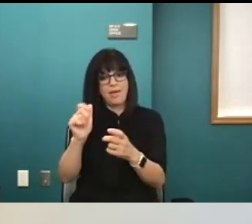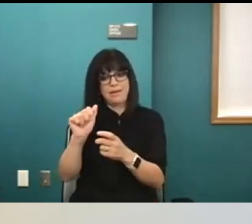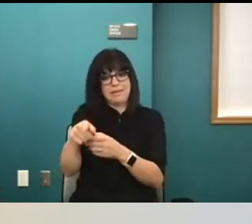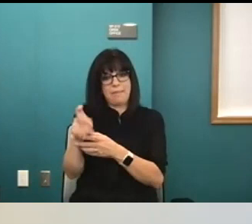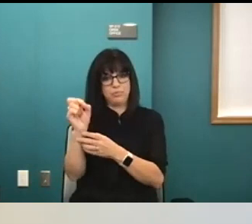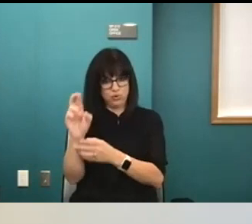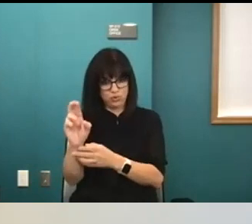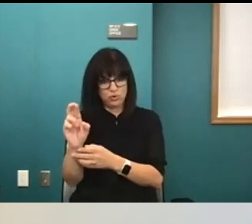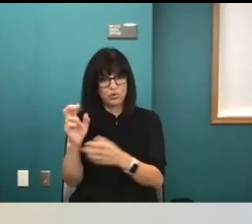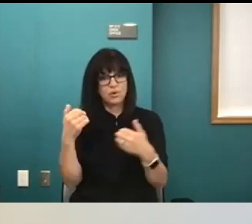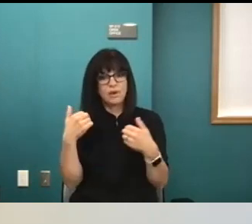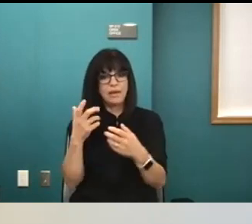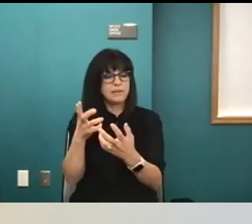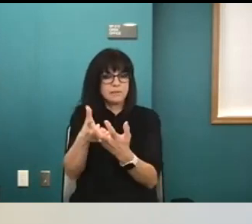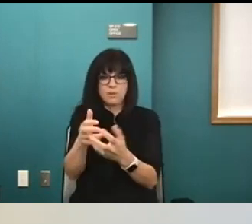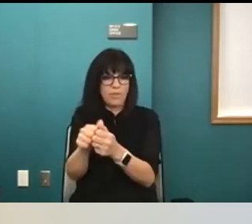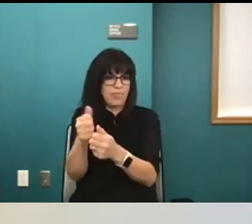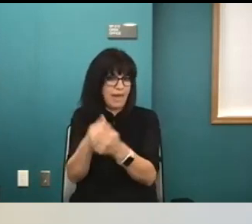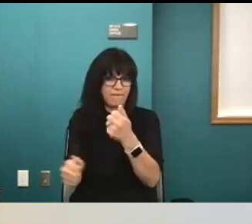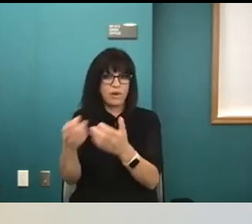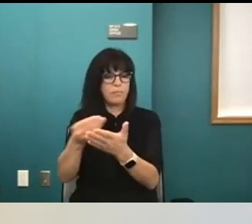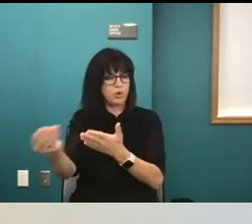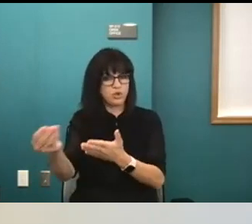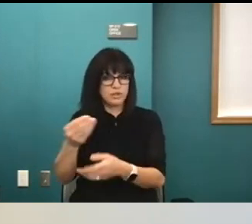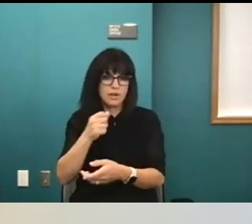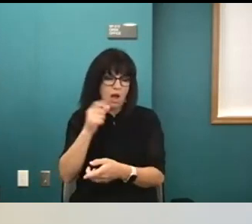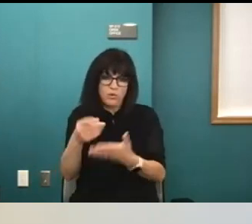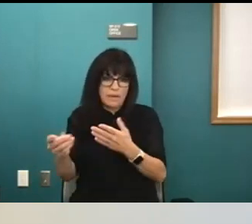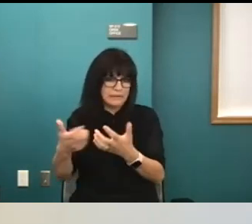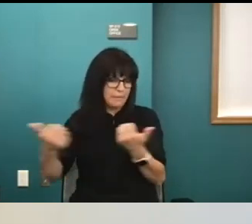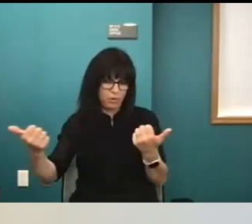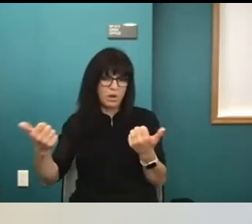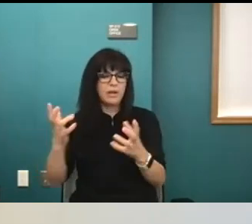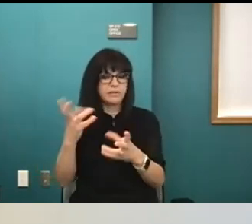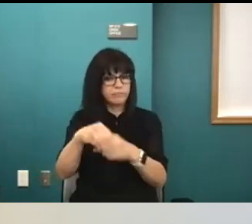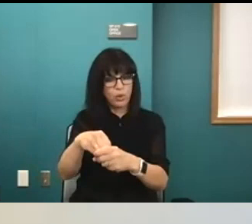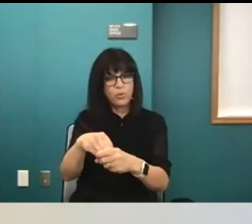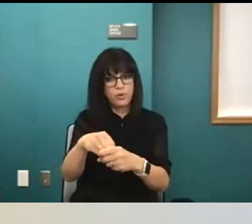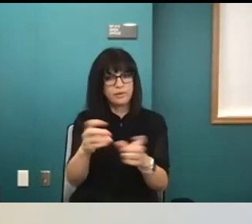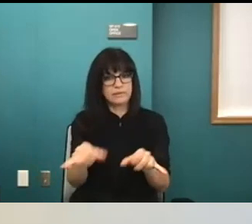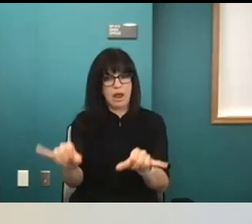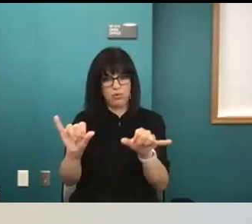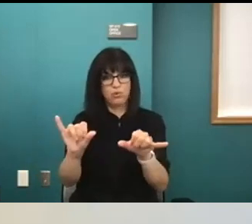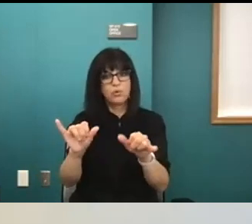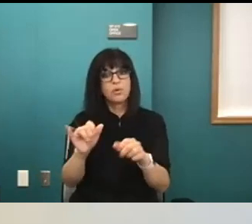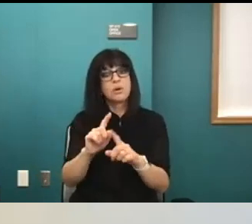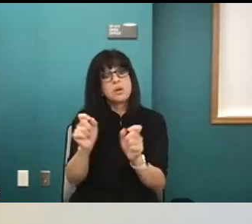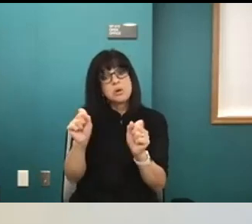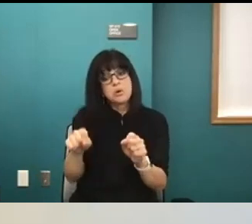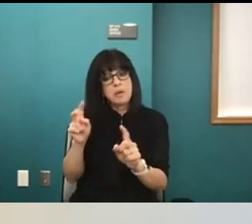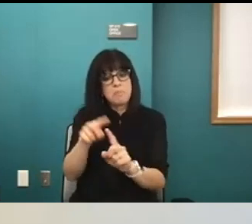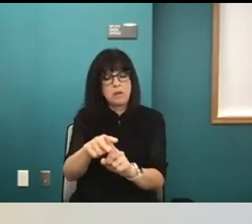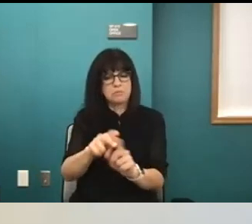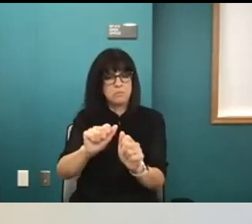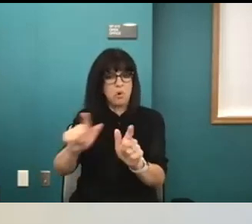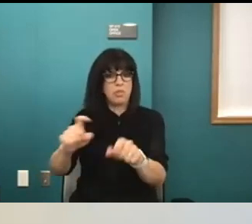with every Rondo 3 purchased. So it's not something they have to purchase separately. It does come standard with it. And it could be plugged in at all times.